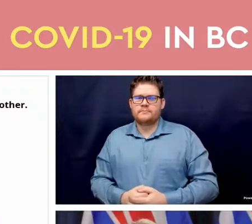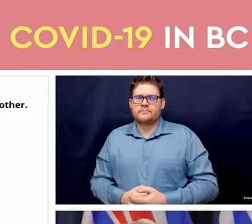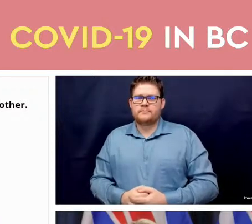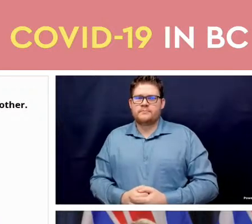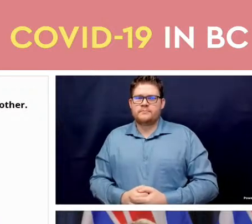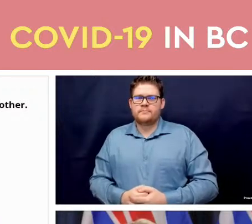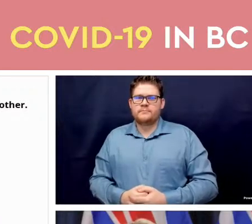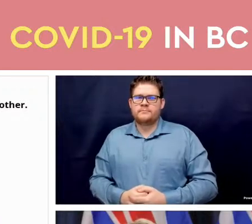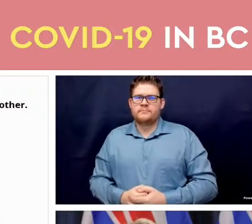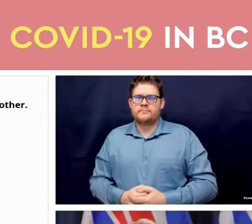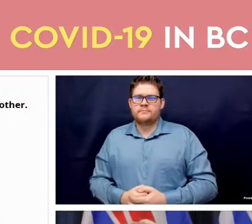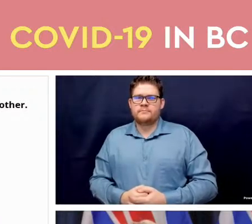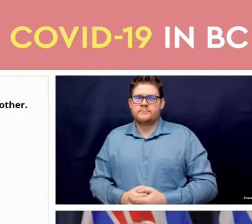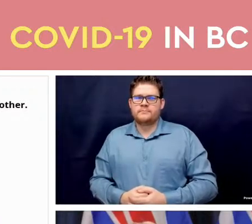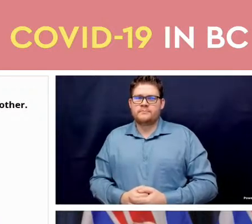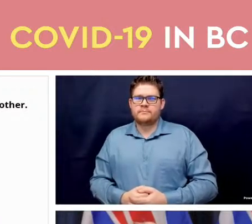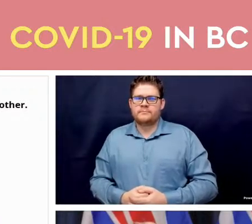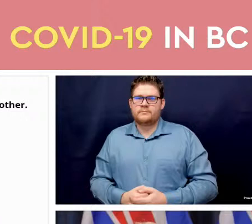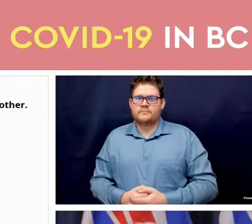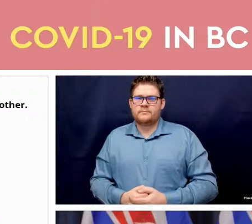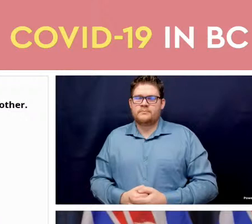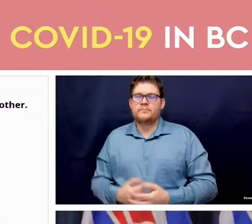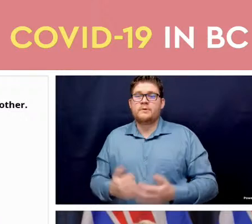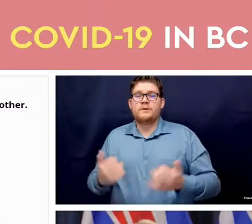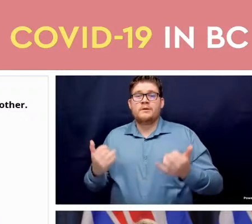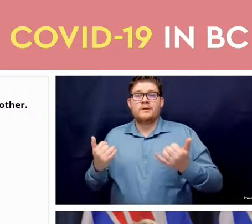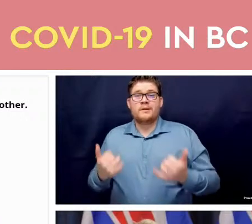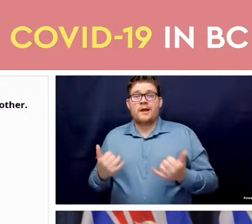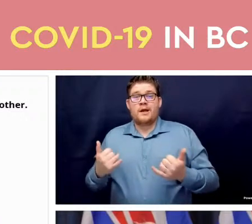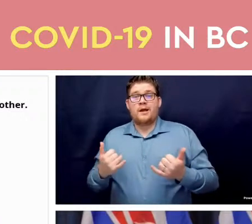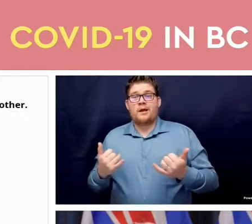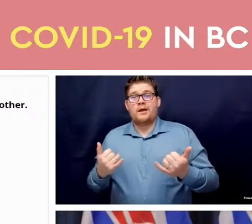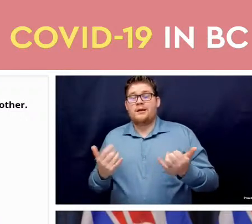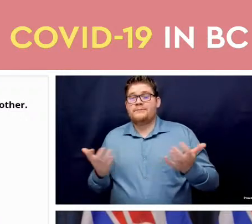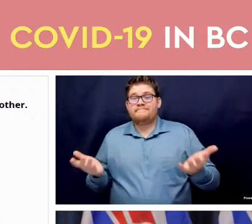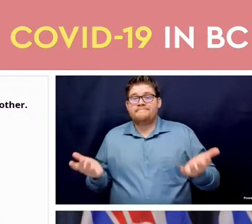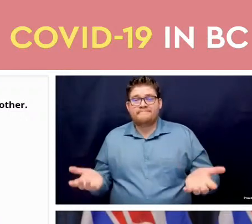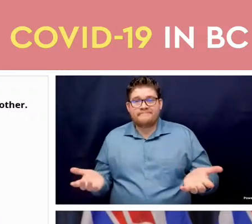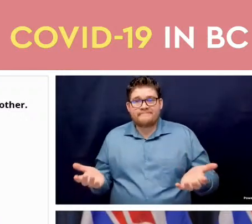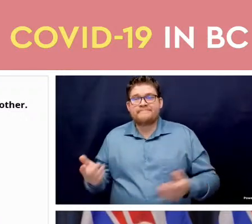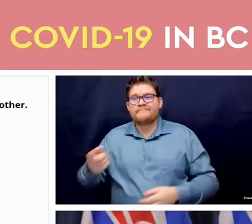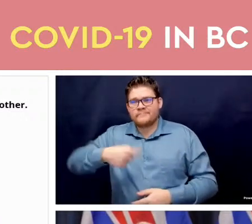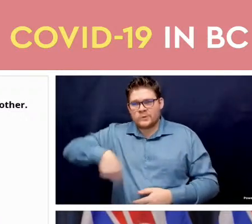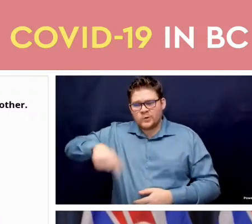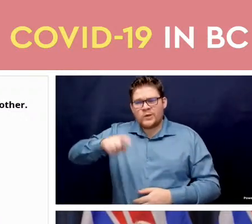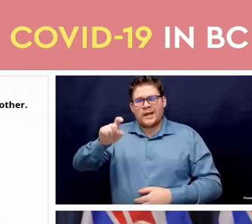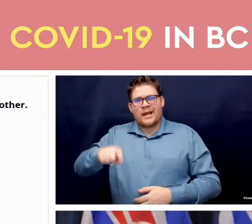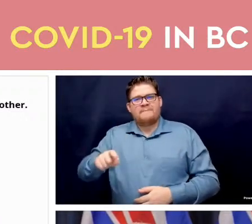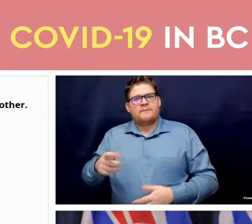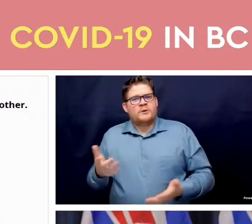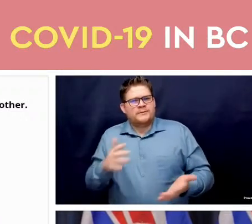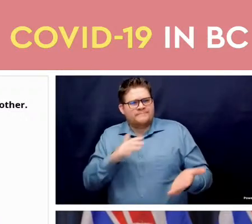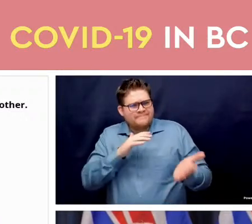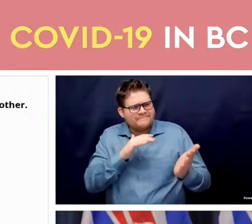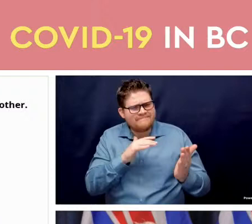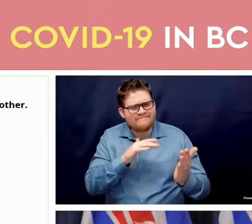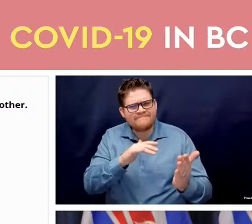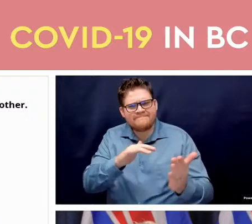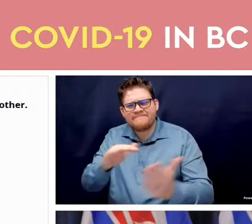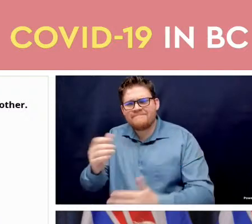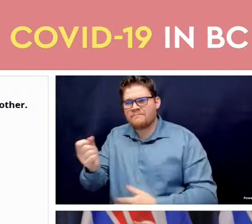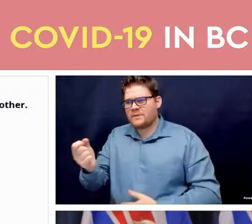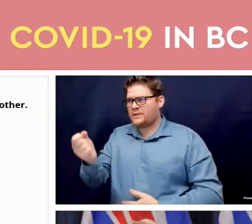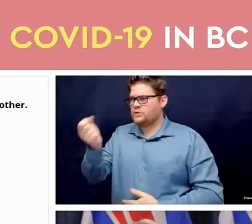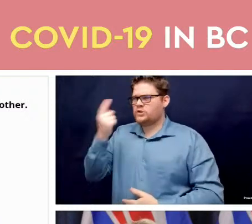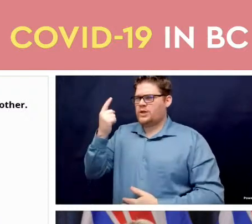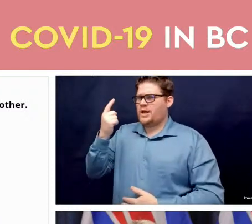understanding the new reality that we're in, this new wave of Omicron, and how it has changed is something